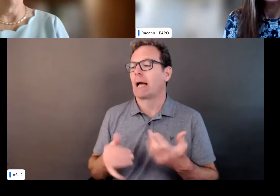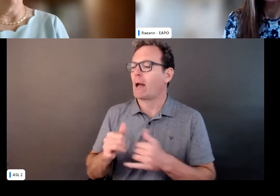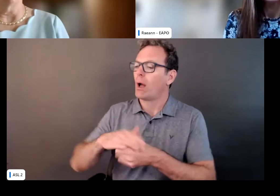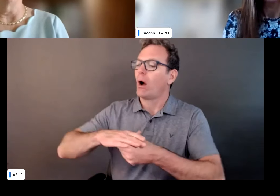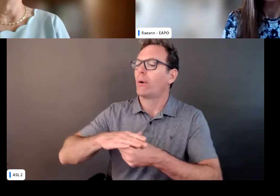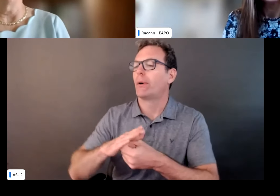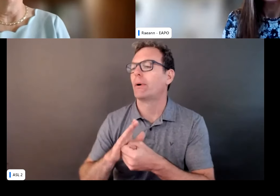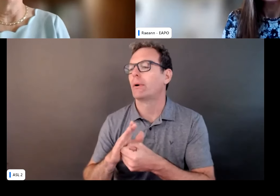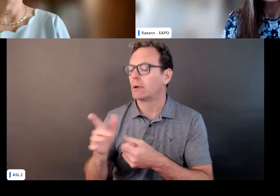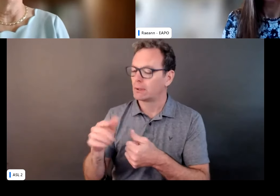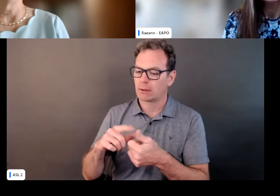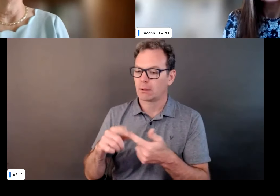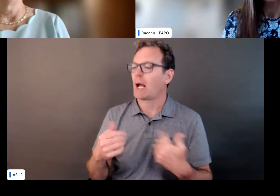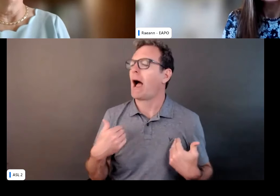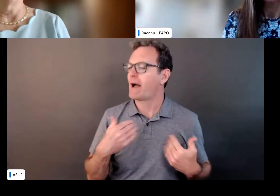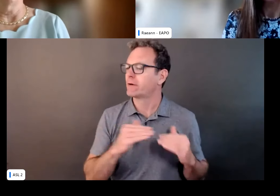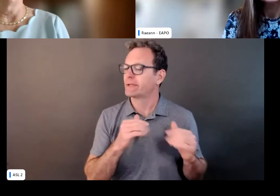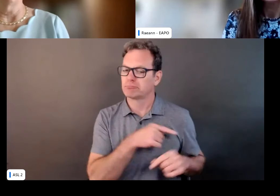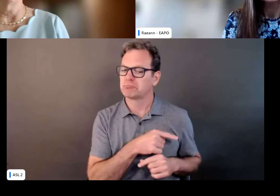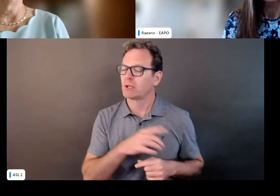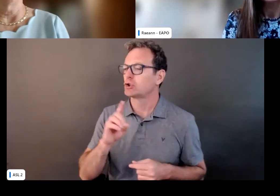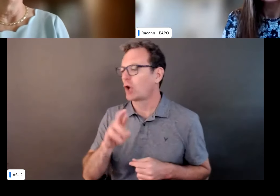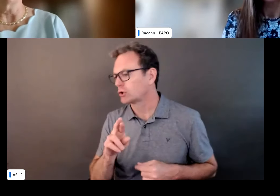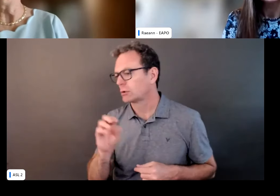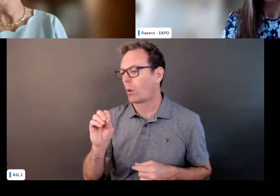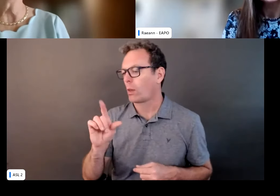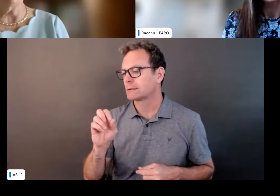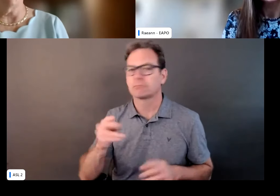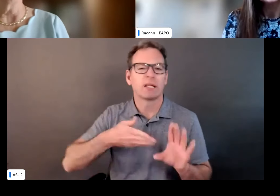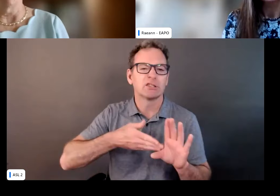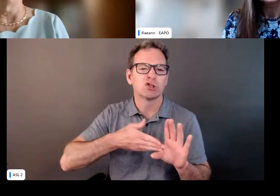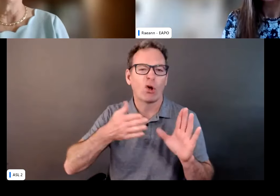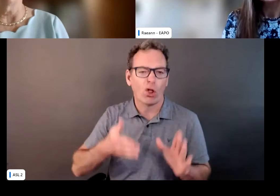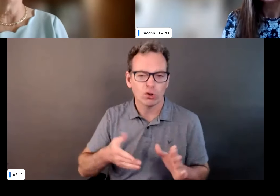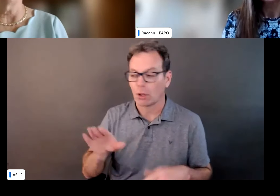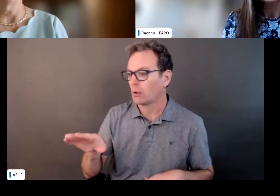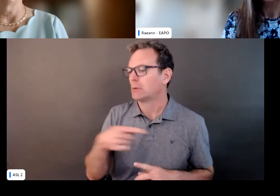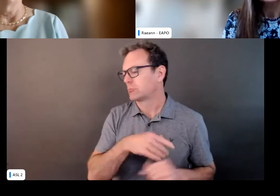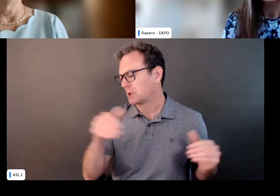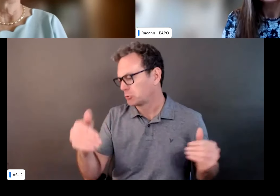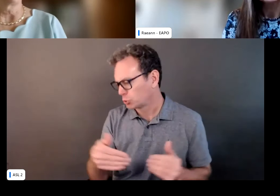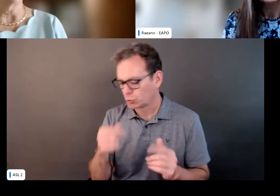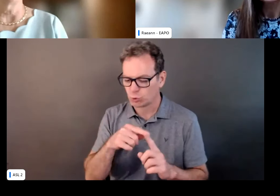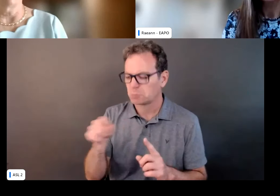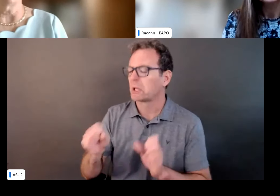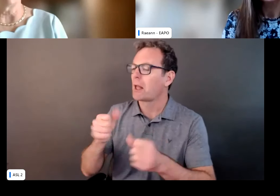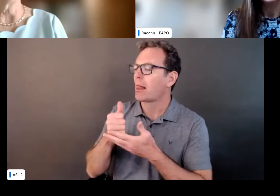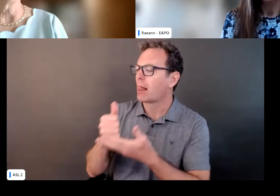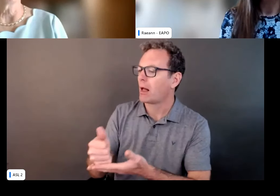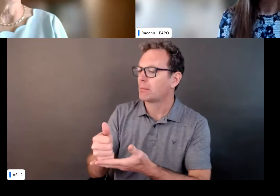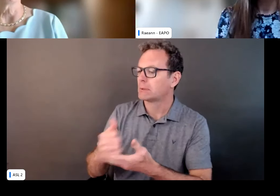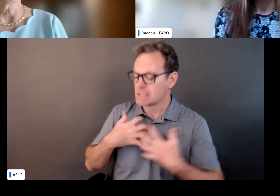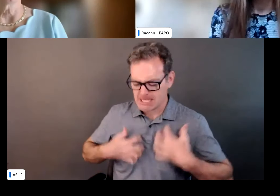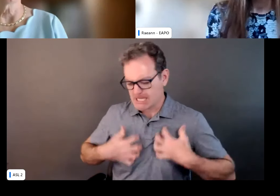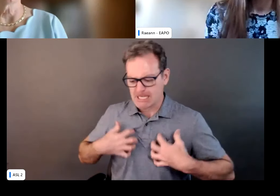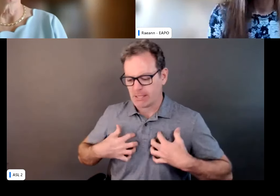that we can help you cope with those sorts of feelings. So I am pretty straightforward in terms of the questions that I ask.